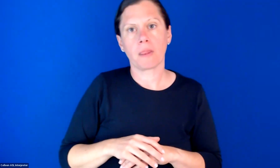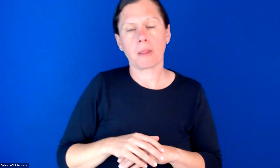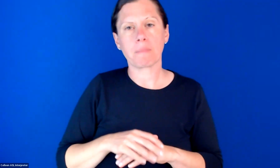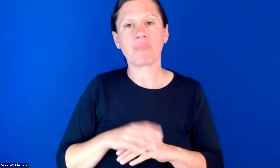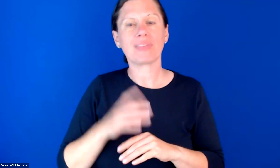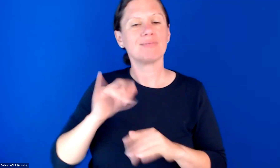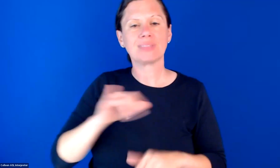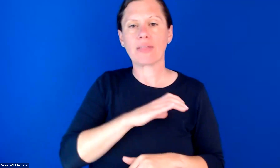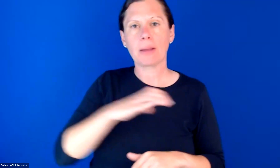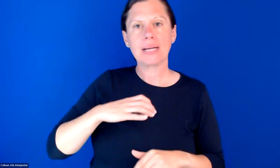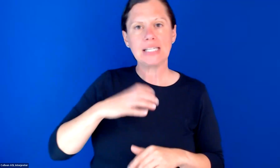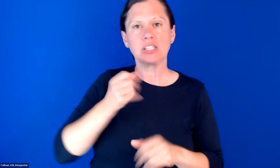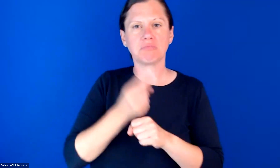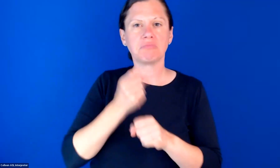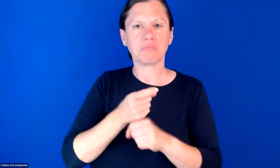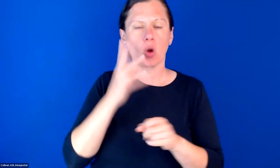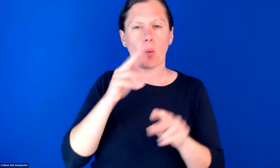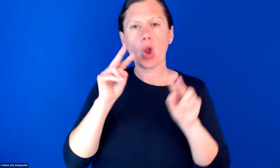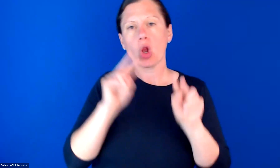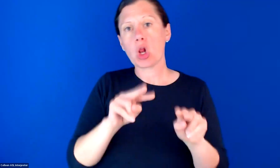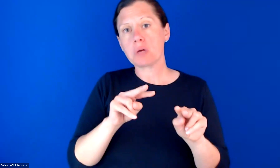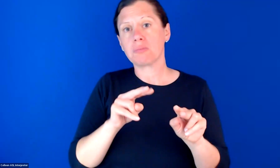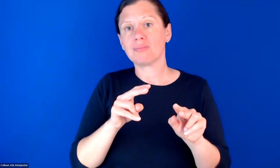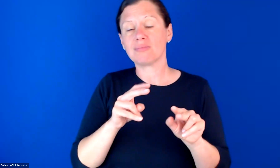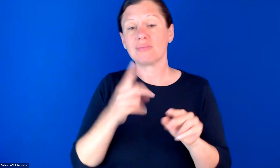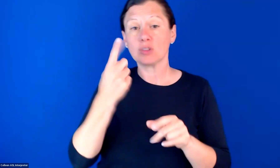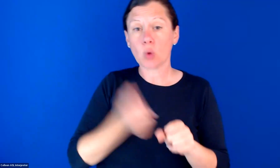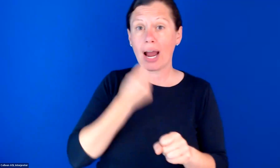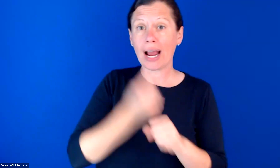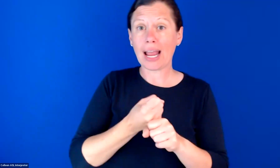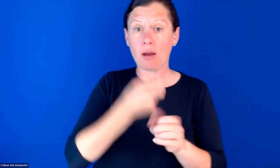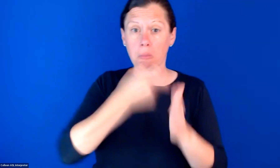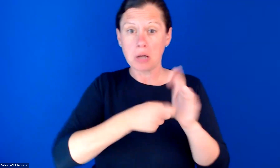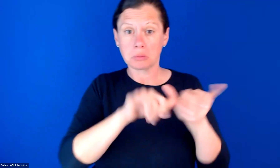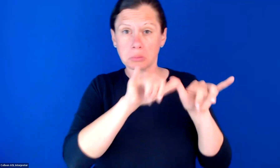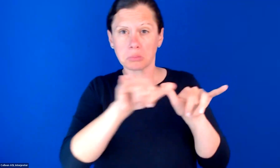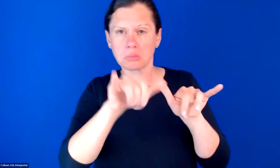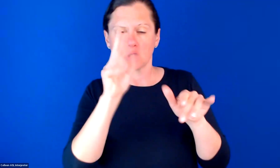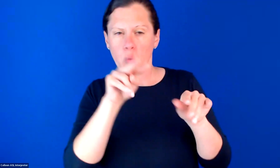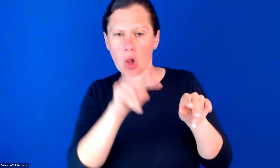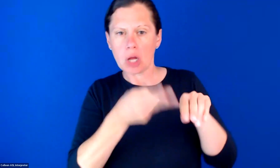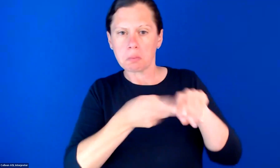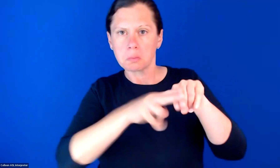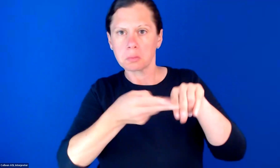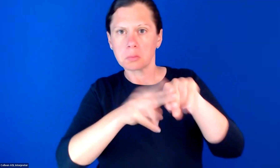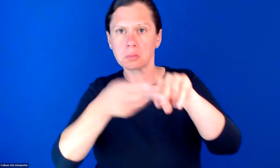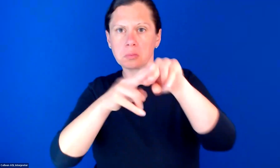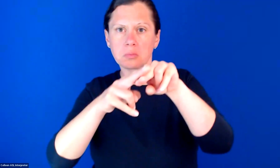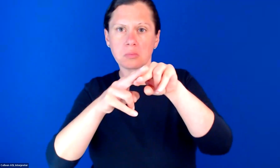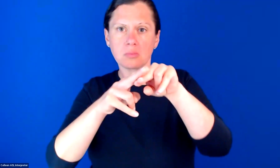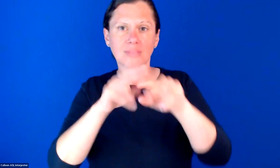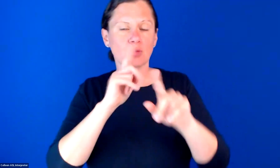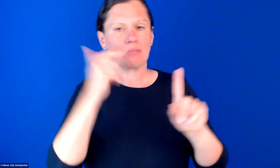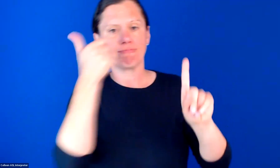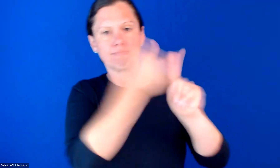So we anticipate that each year it will be able to go up at least to the CPI. I think we